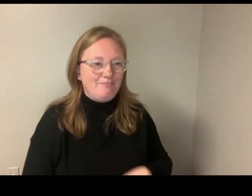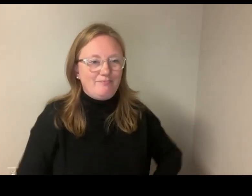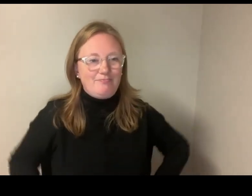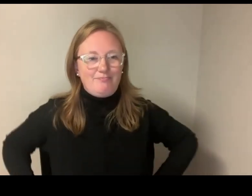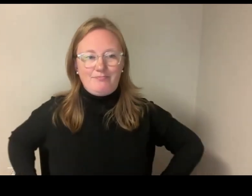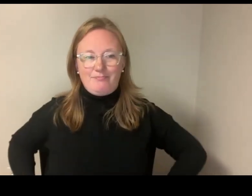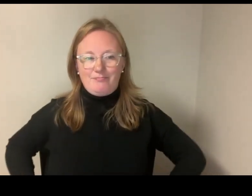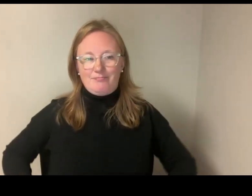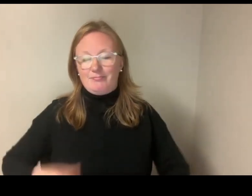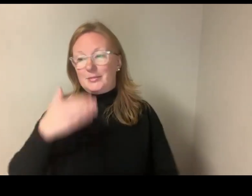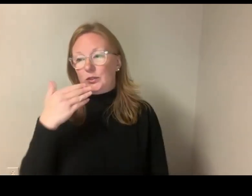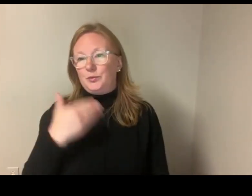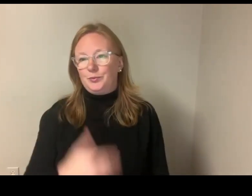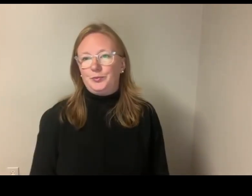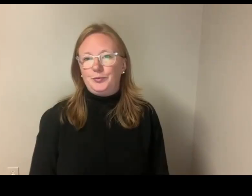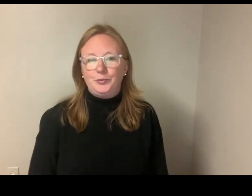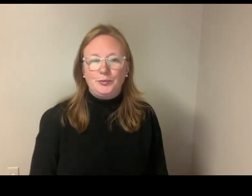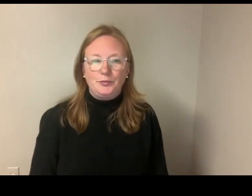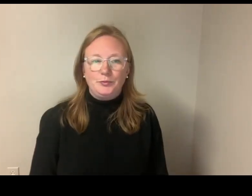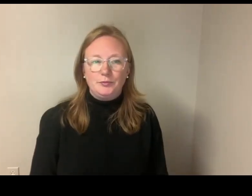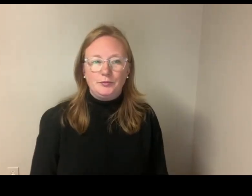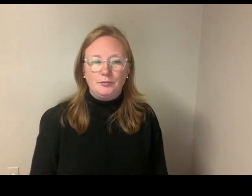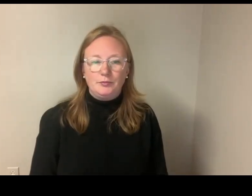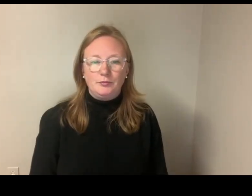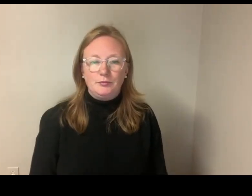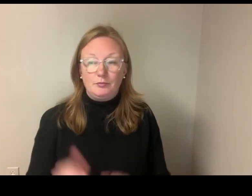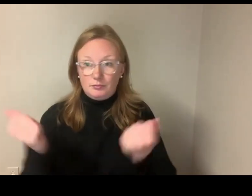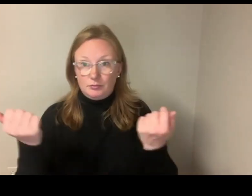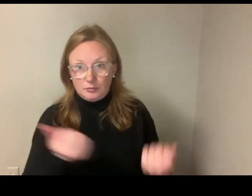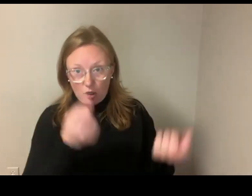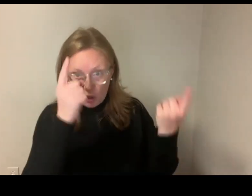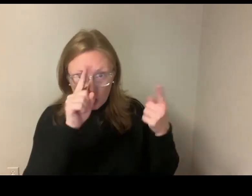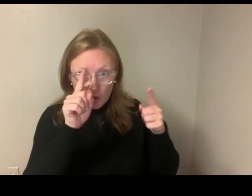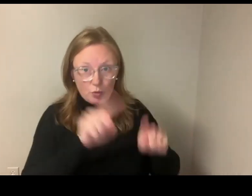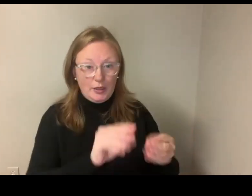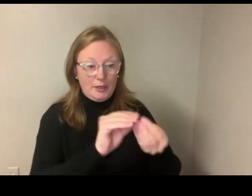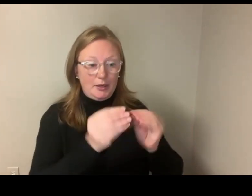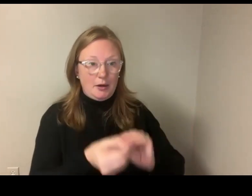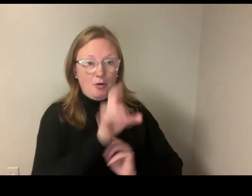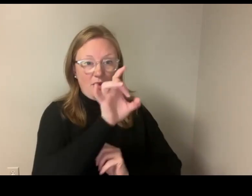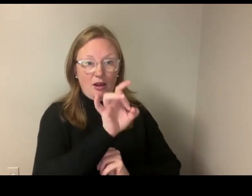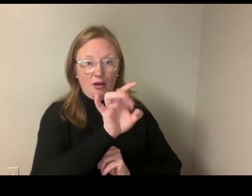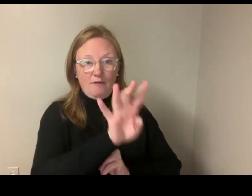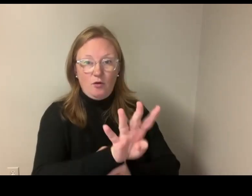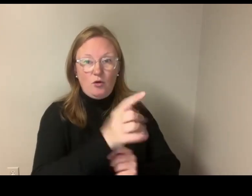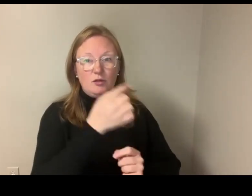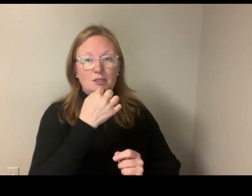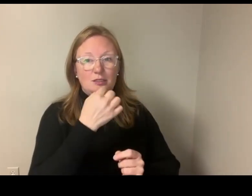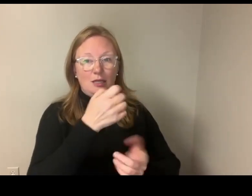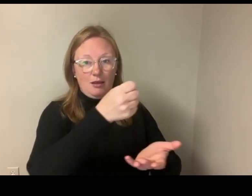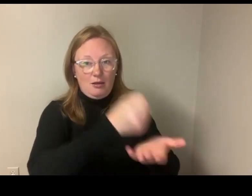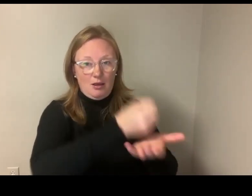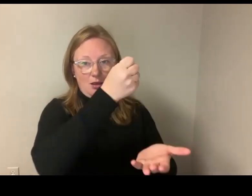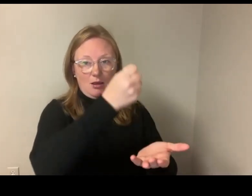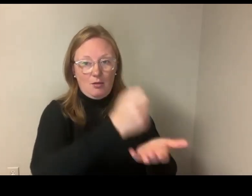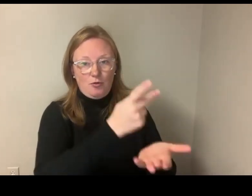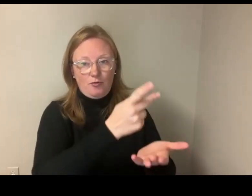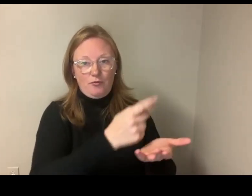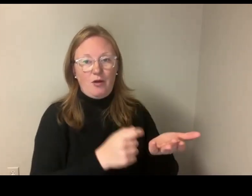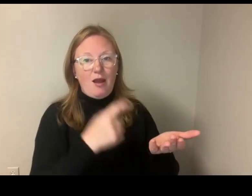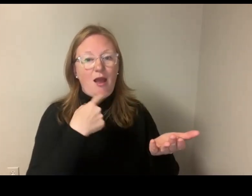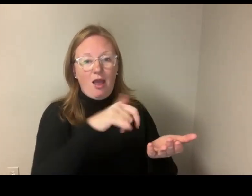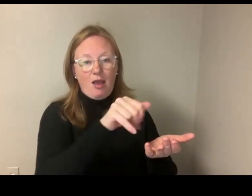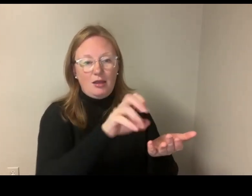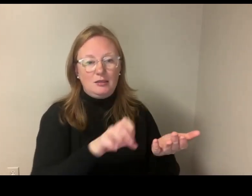Yeah. Thank you. All those in favor of resolution 84, please indicate by saying aye.